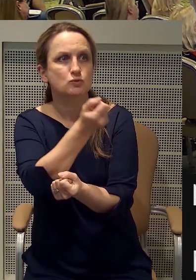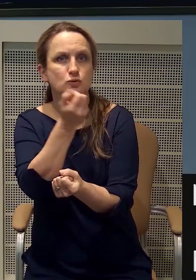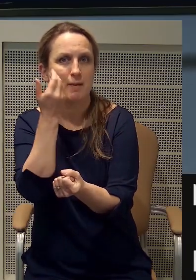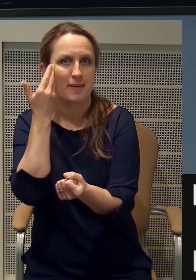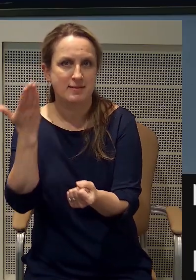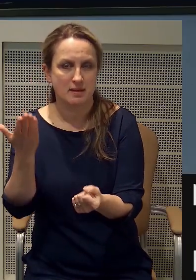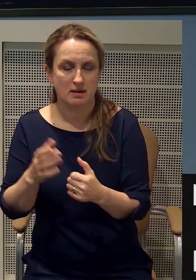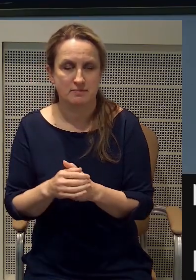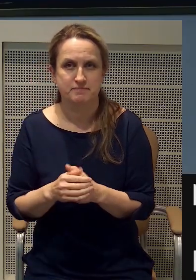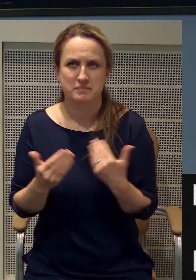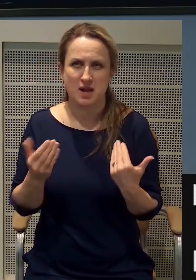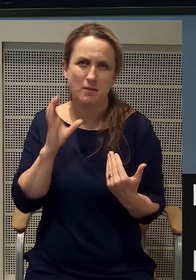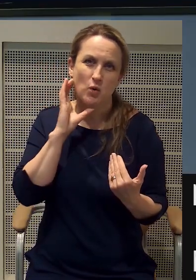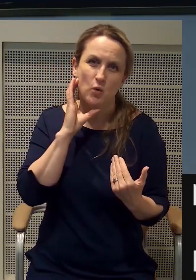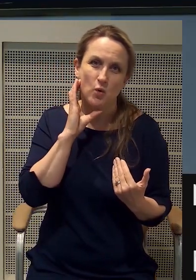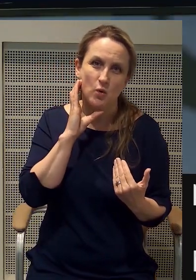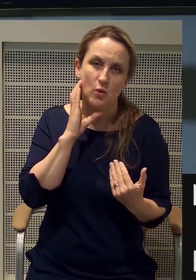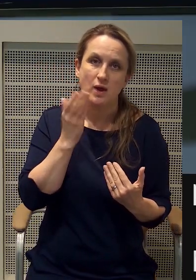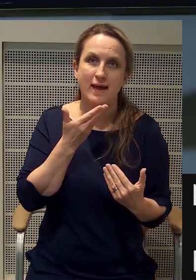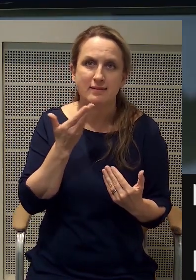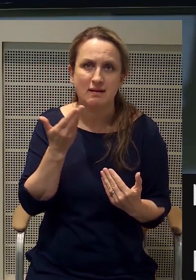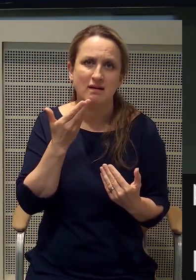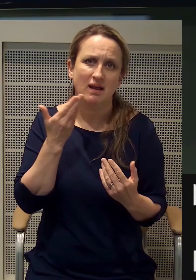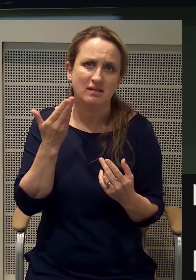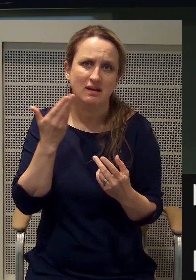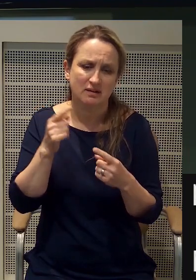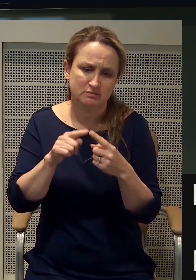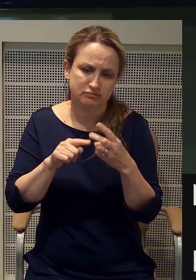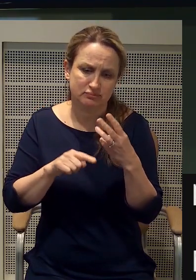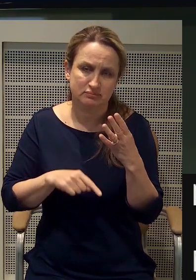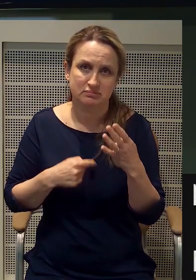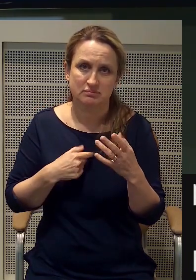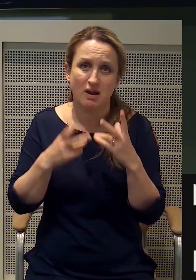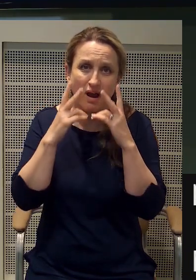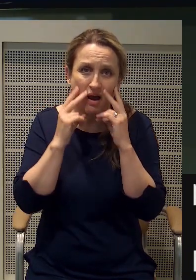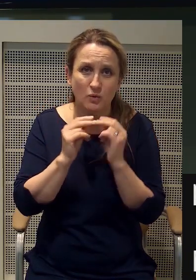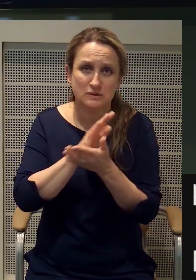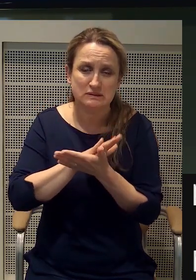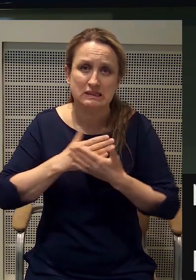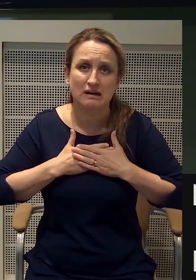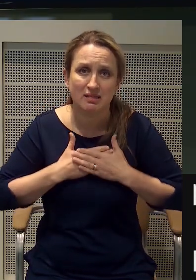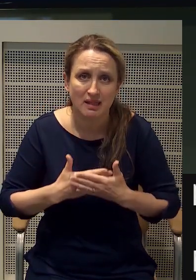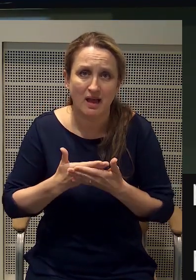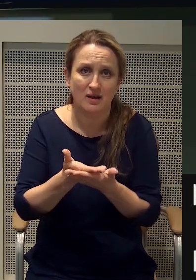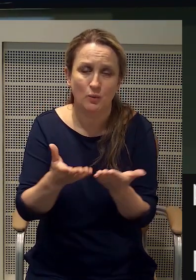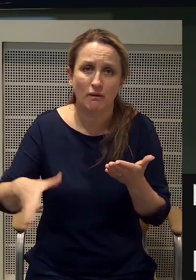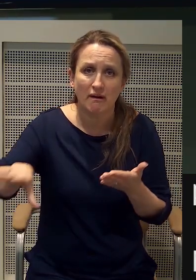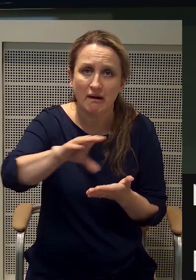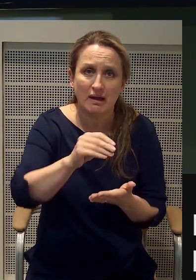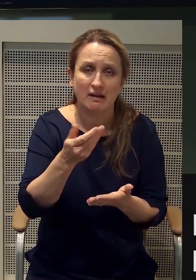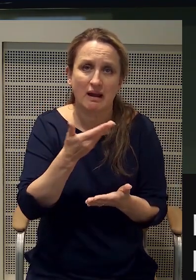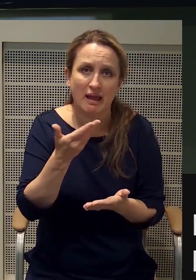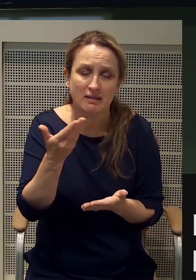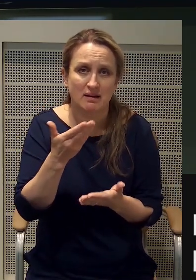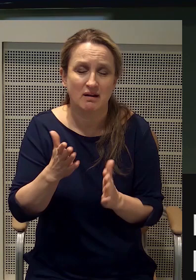The Ministry of Social Affairs said that that would be fine. But having listened to these